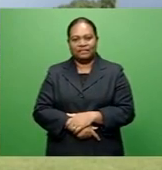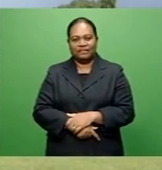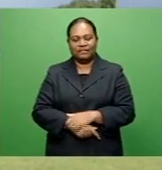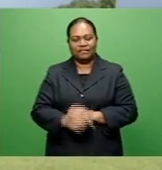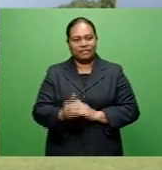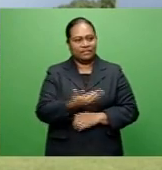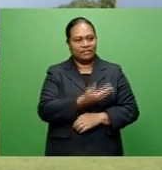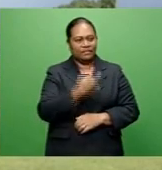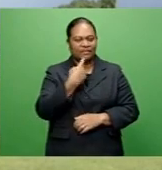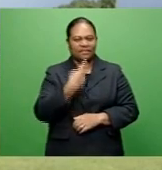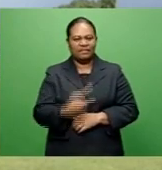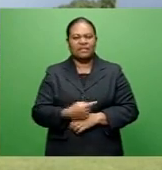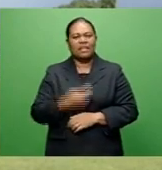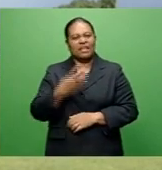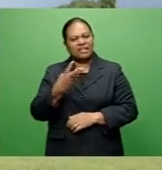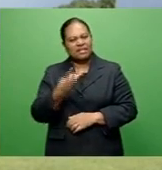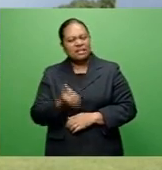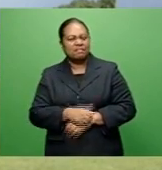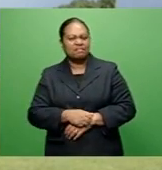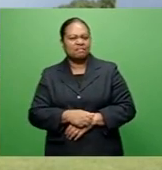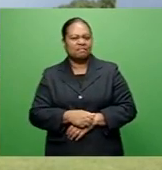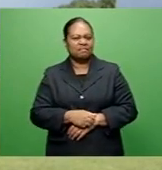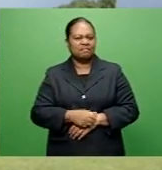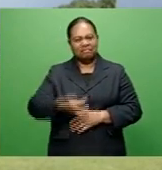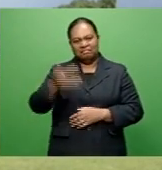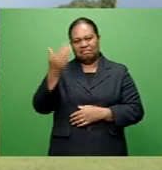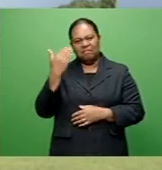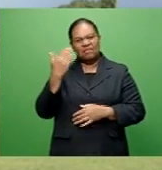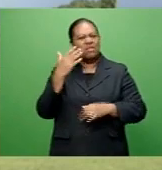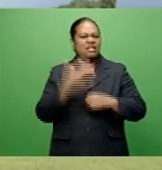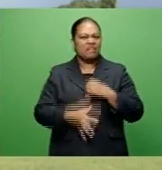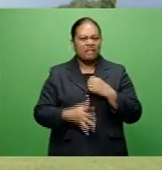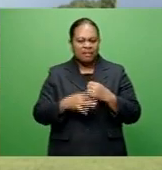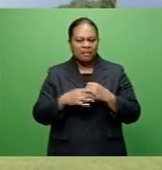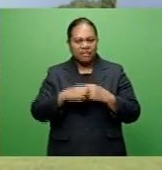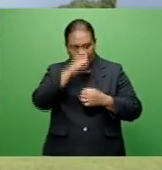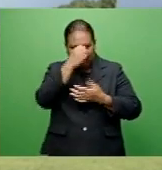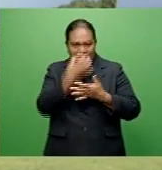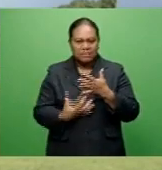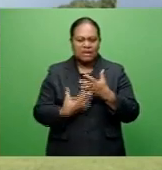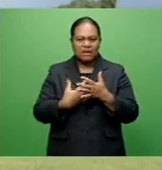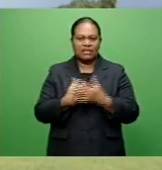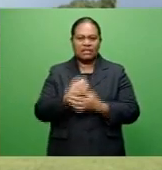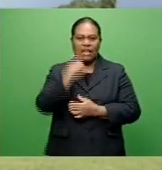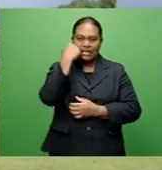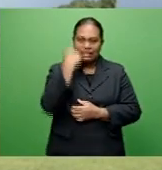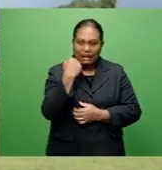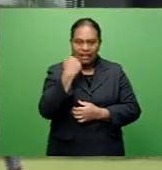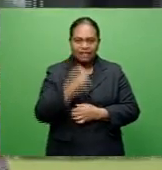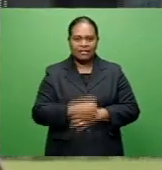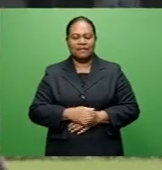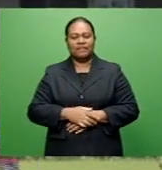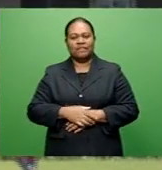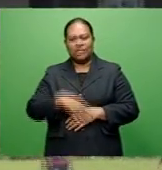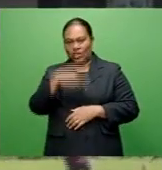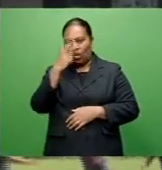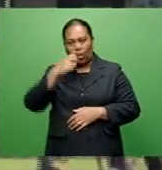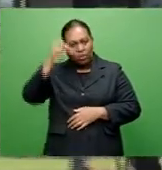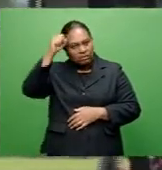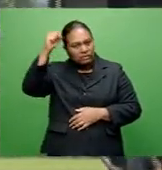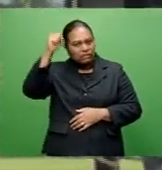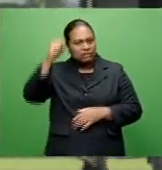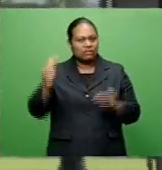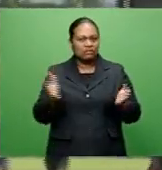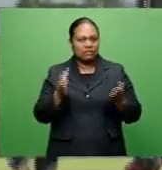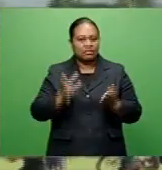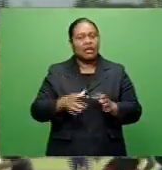I think they never receive any tackle from the old boys, from the old players. They never tackle the old players. They are looking forward to